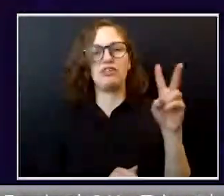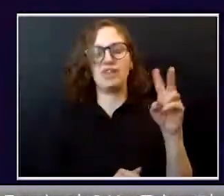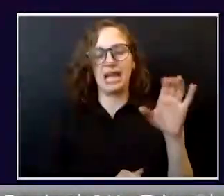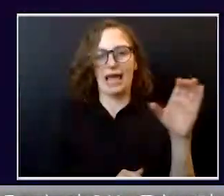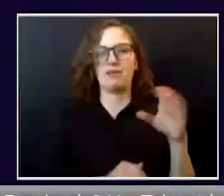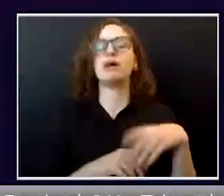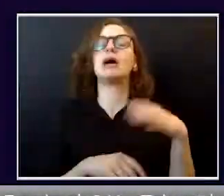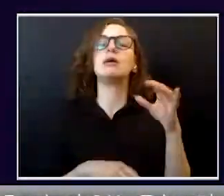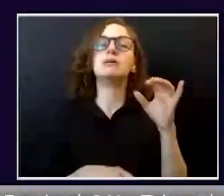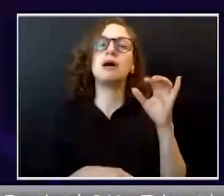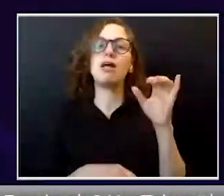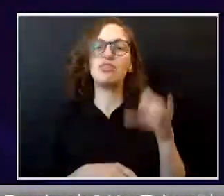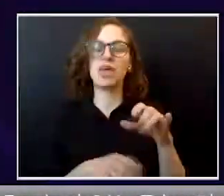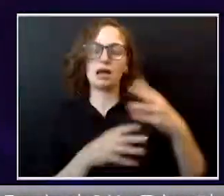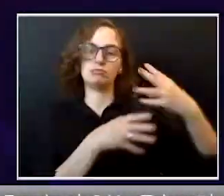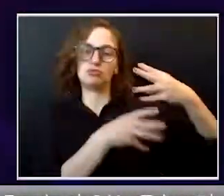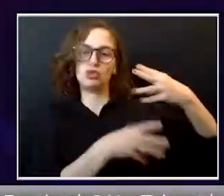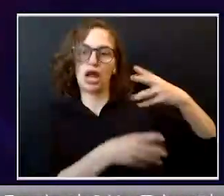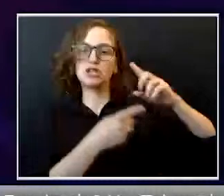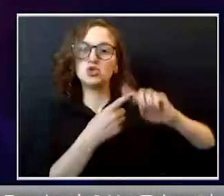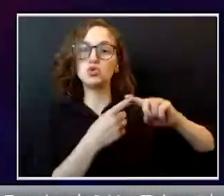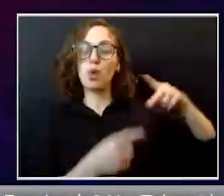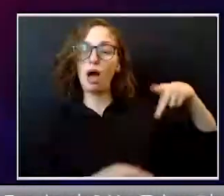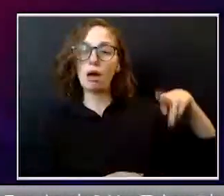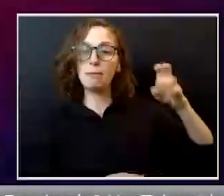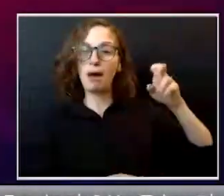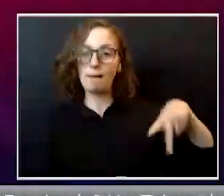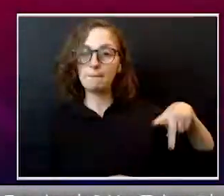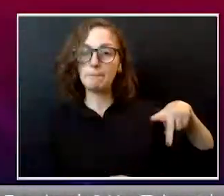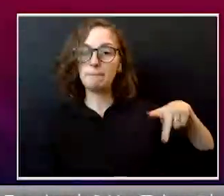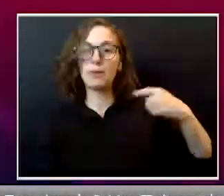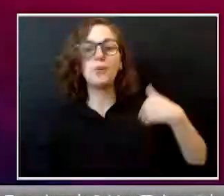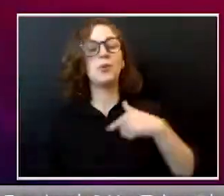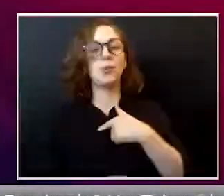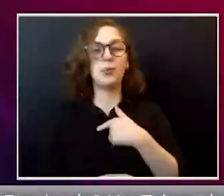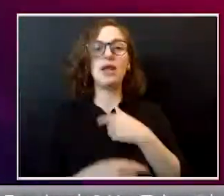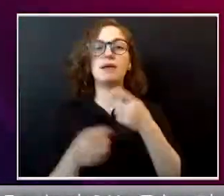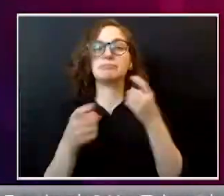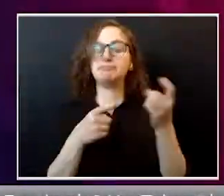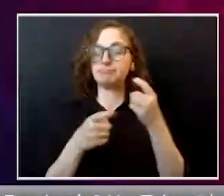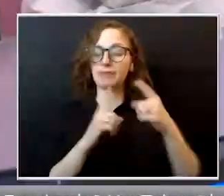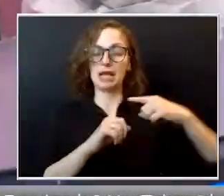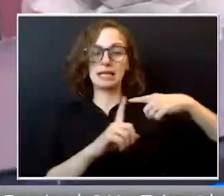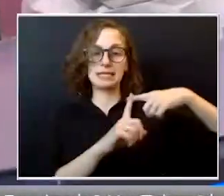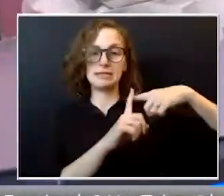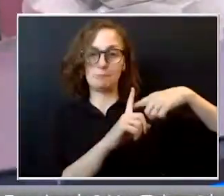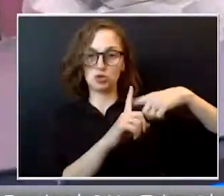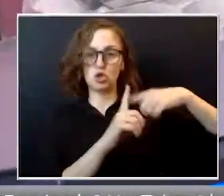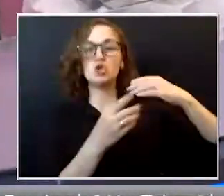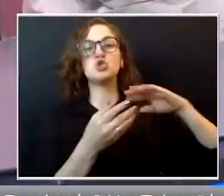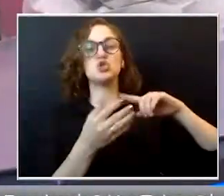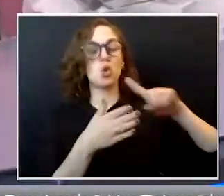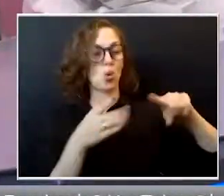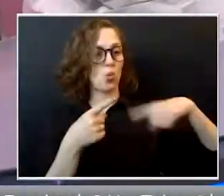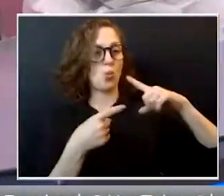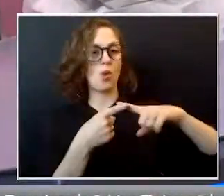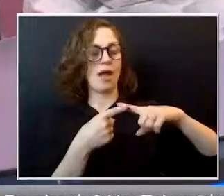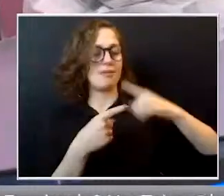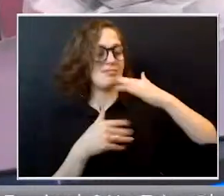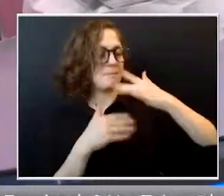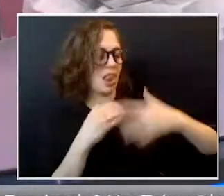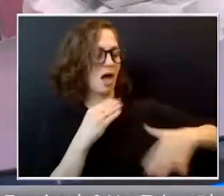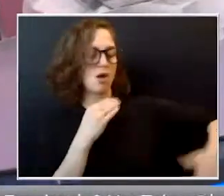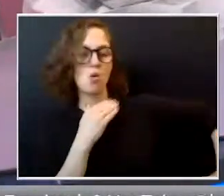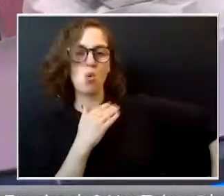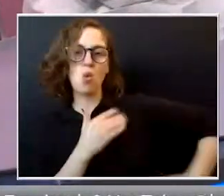a temperature regulator to control the temperature of blood flowing back into the body. So you are cooling the whole body